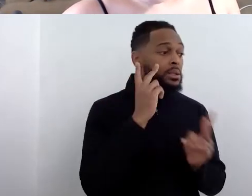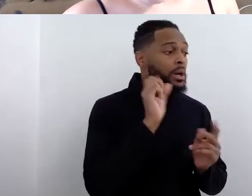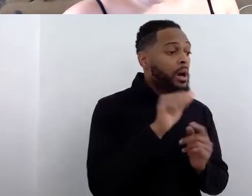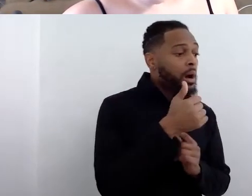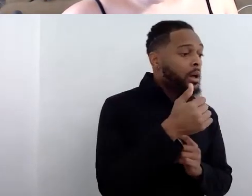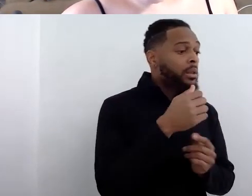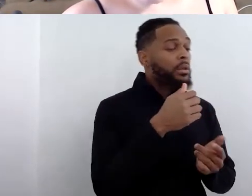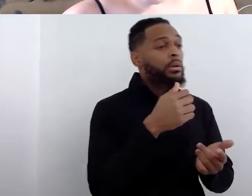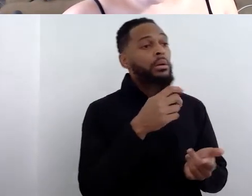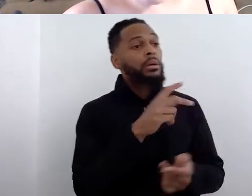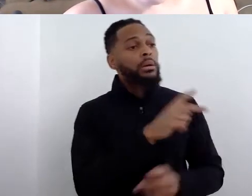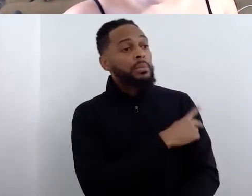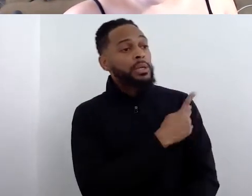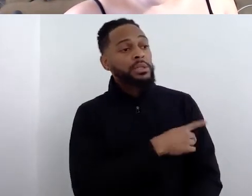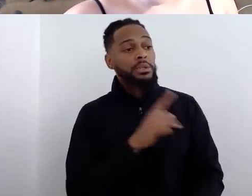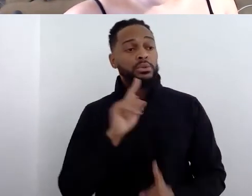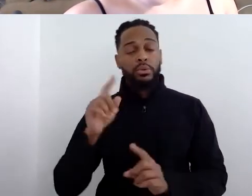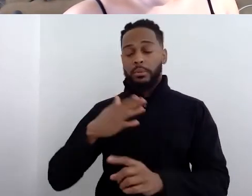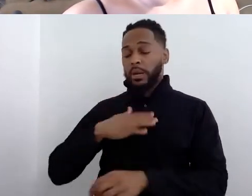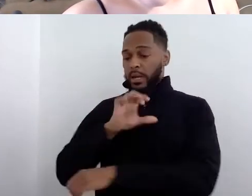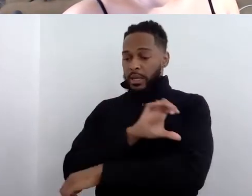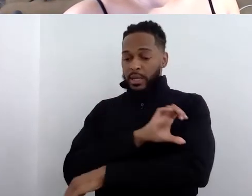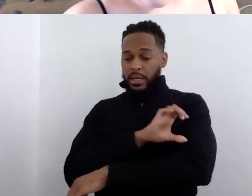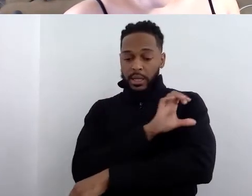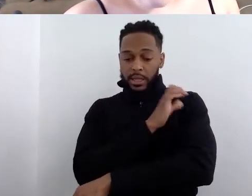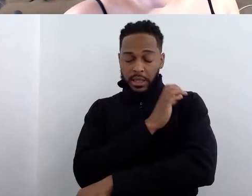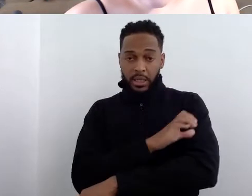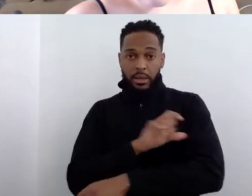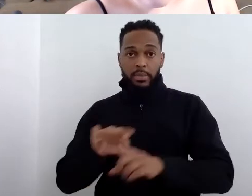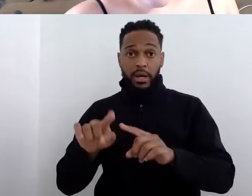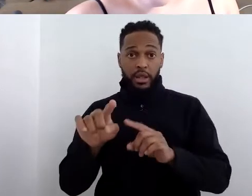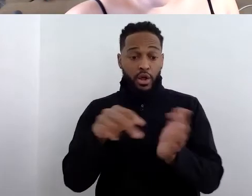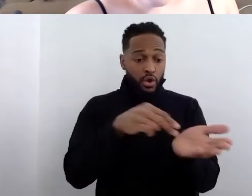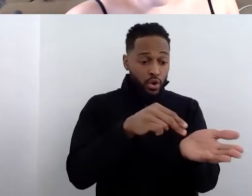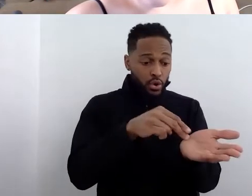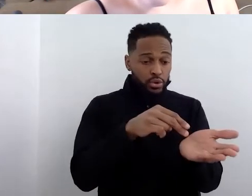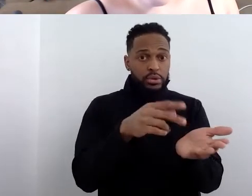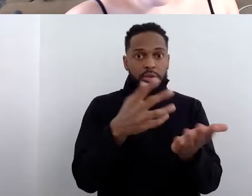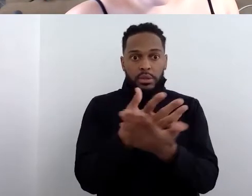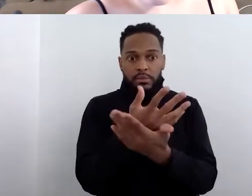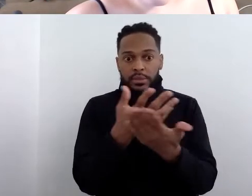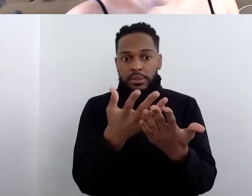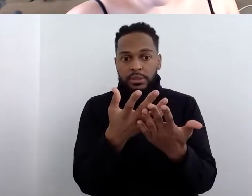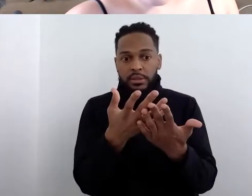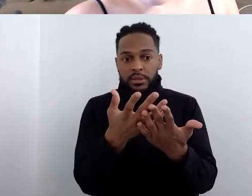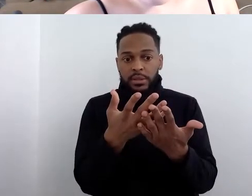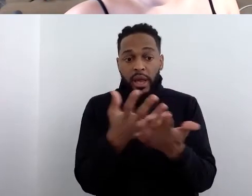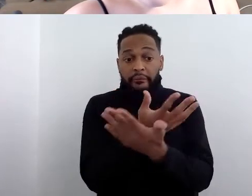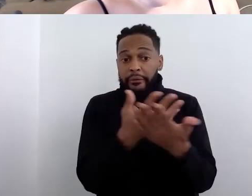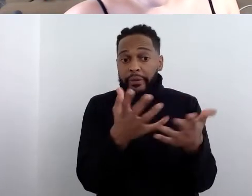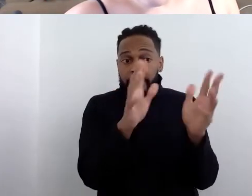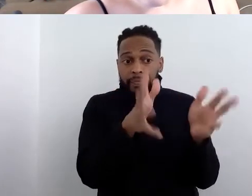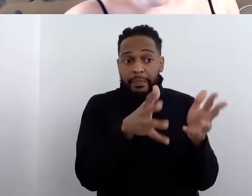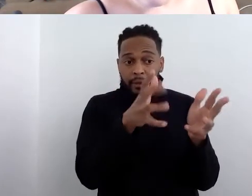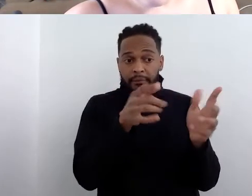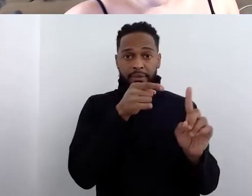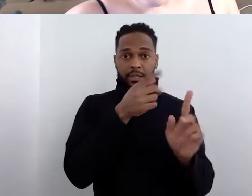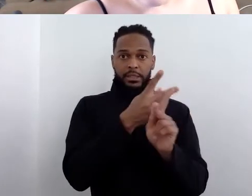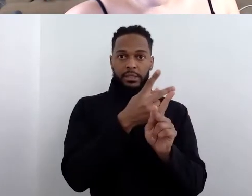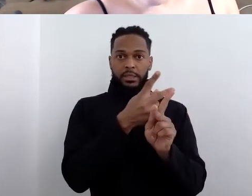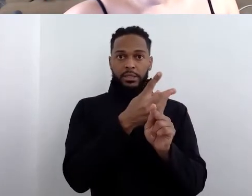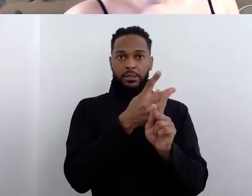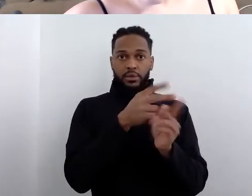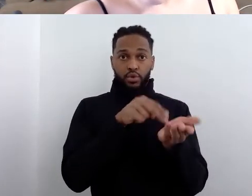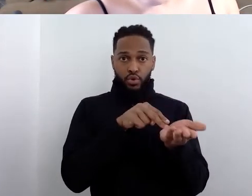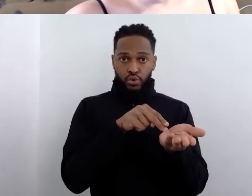my clinic. The nurse is dealing with everything else. And with COVID especially, there's a lot more that's fallen on